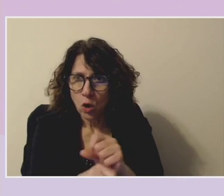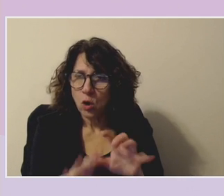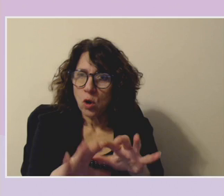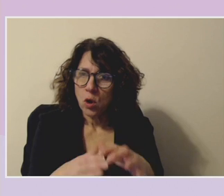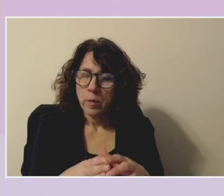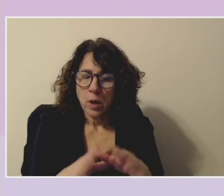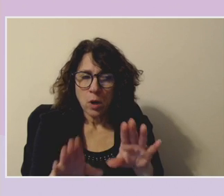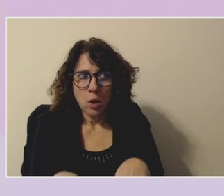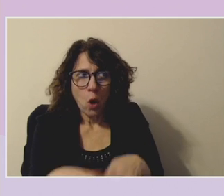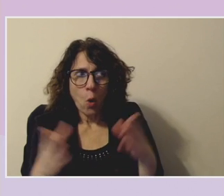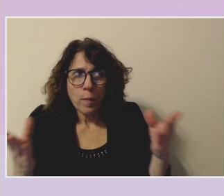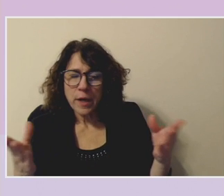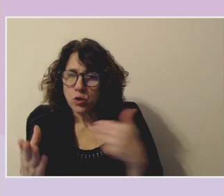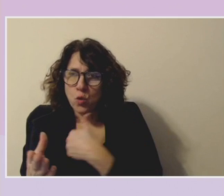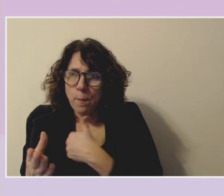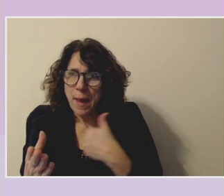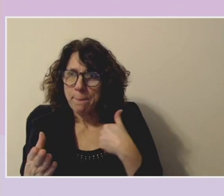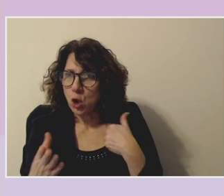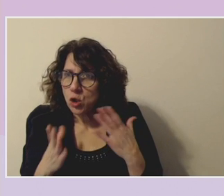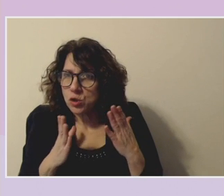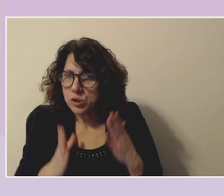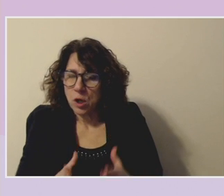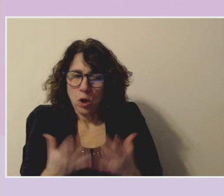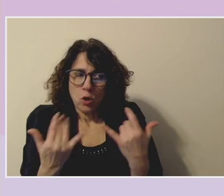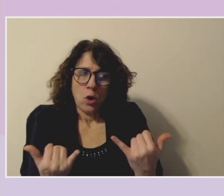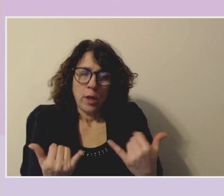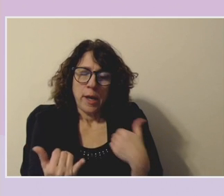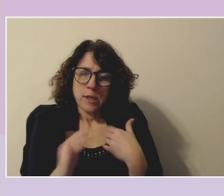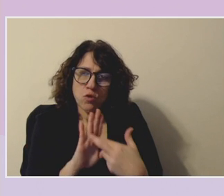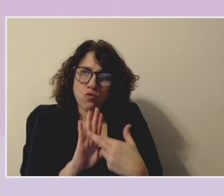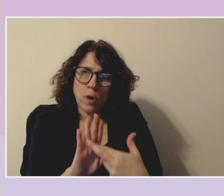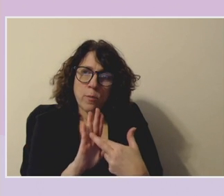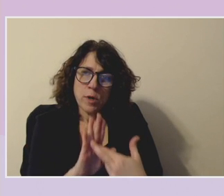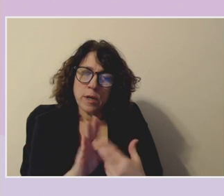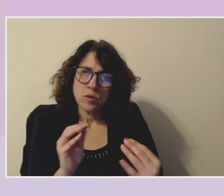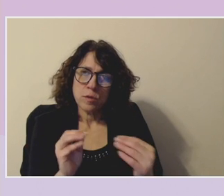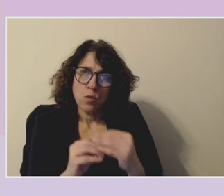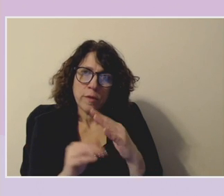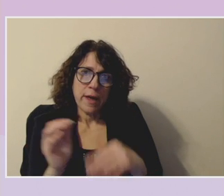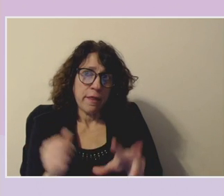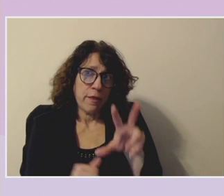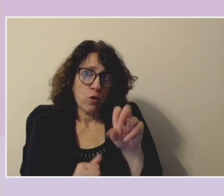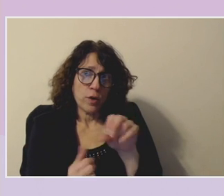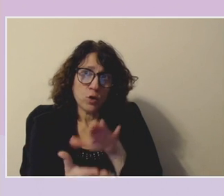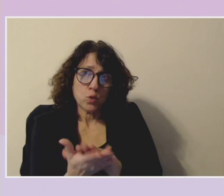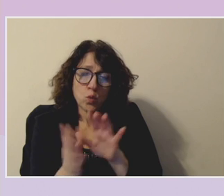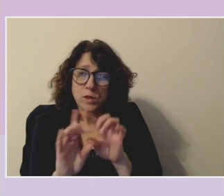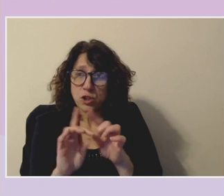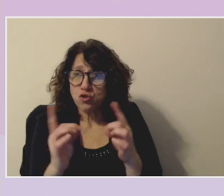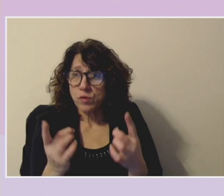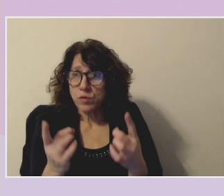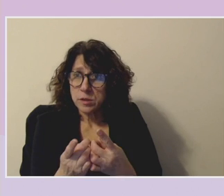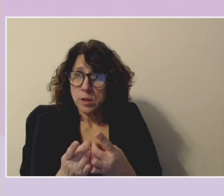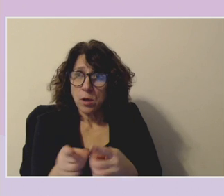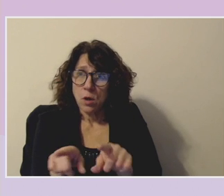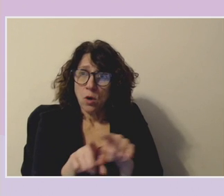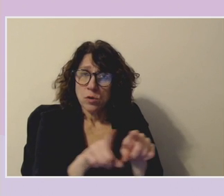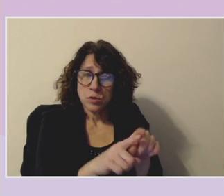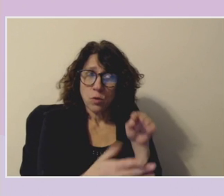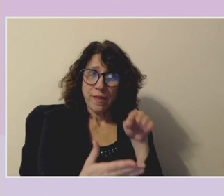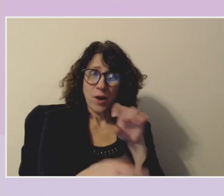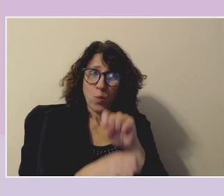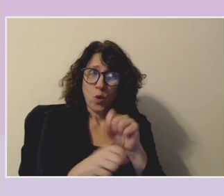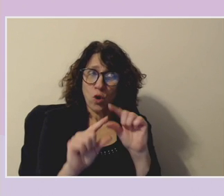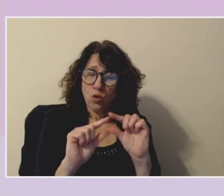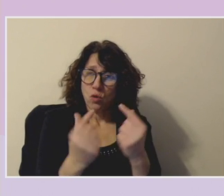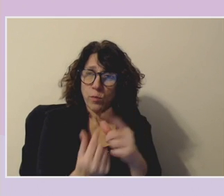to membership. And currently it has representation from over 30 school districts. Also on that work group are